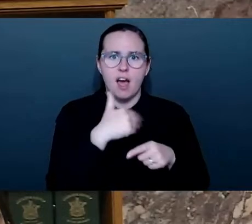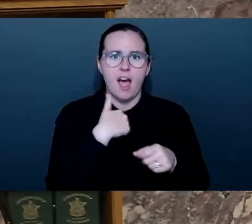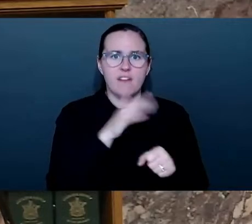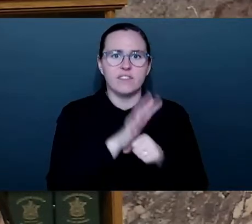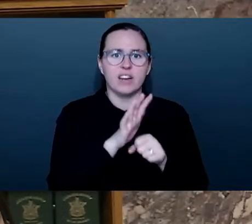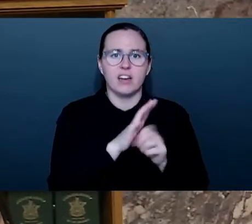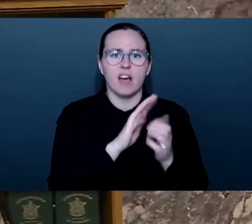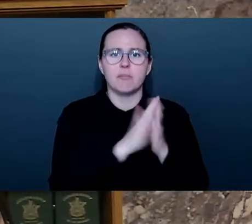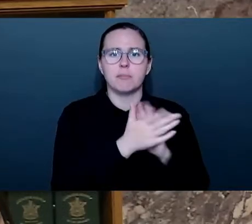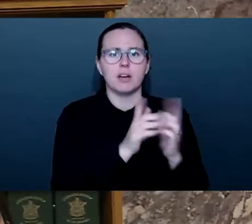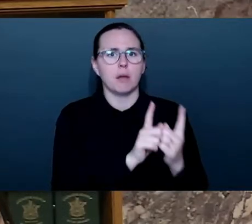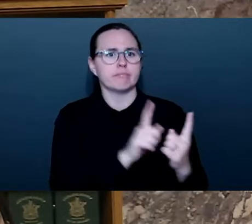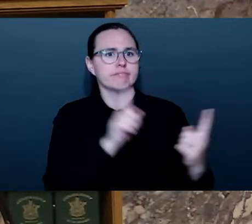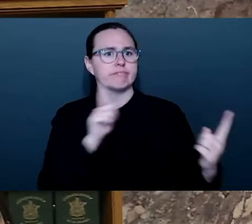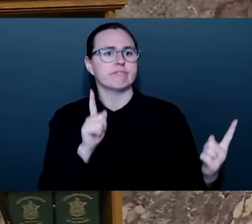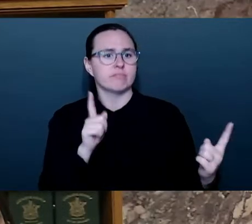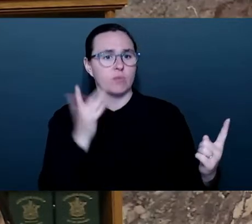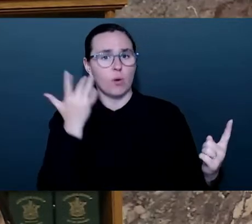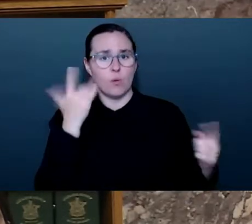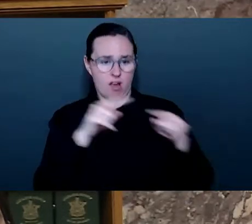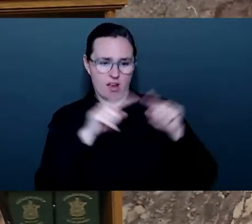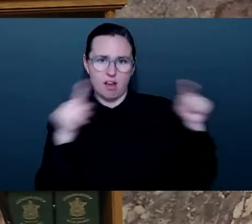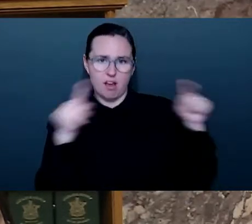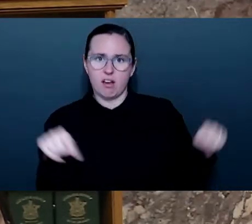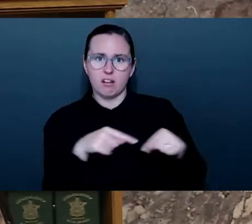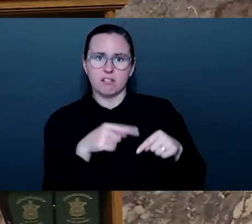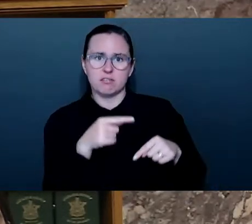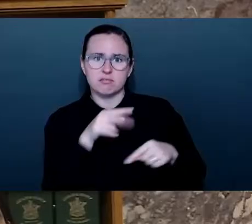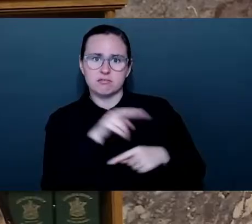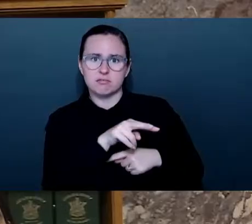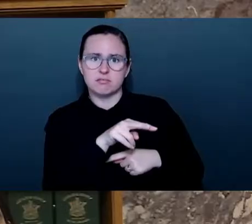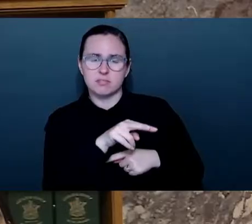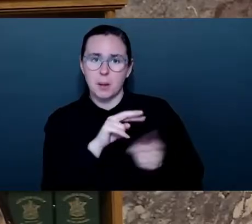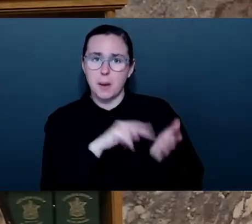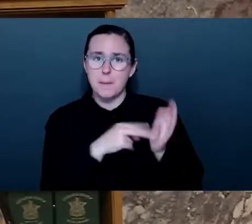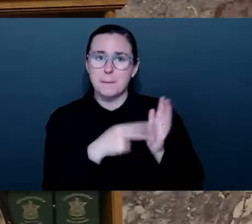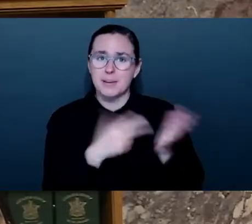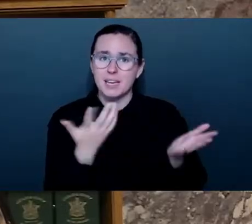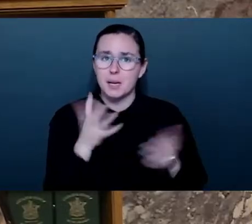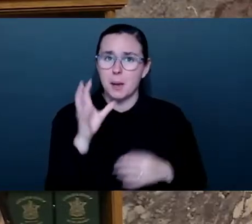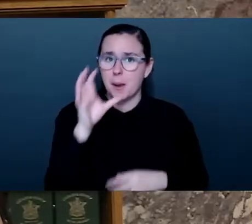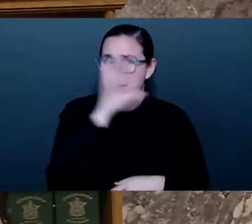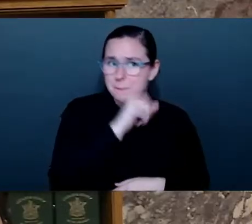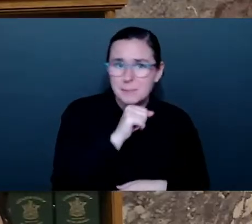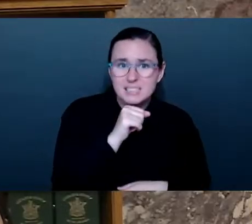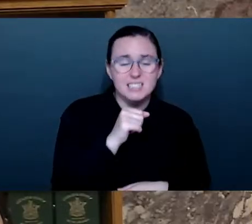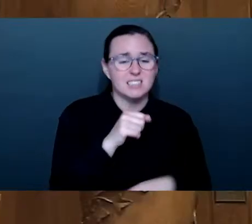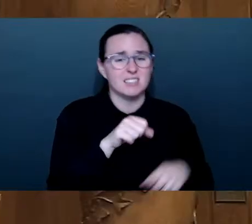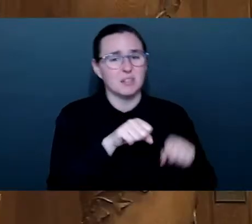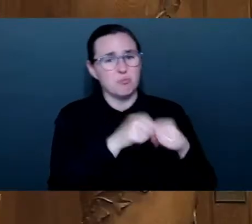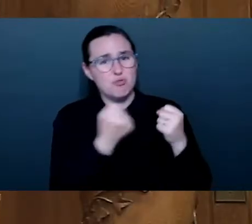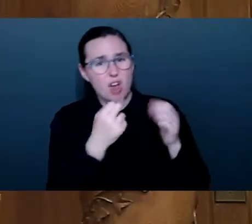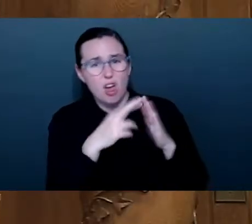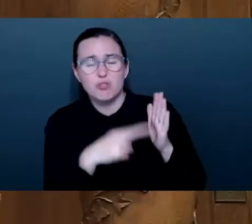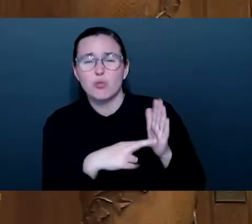community corrections in the North to deteriorate while public safety in the North is severely compromised?